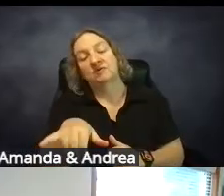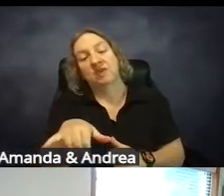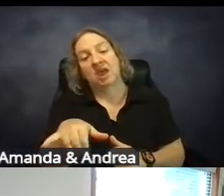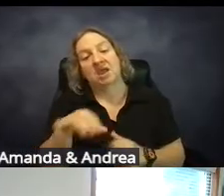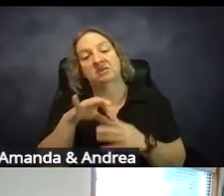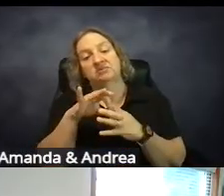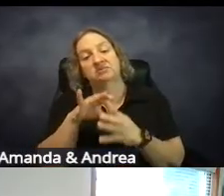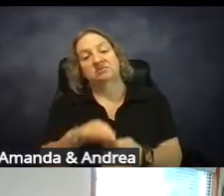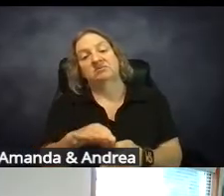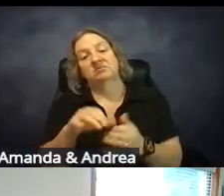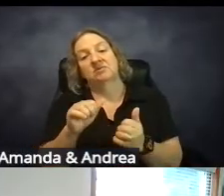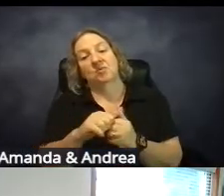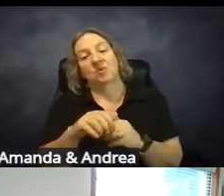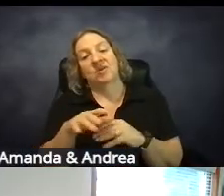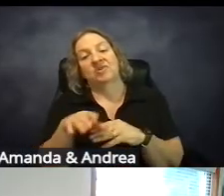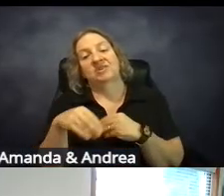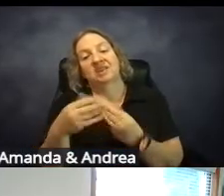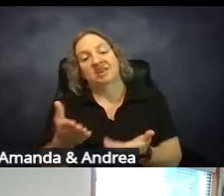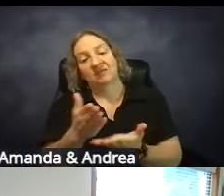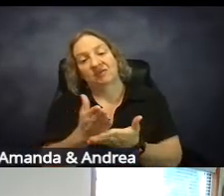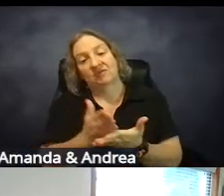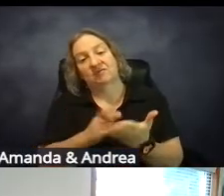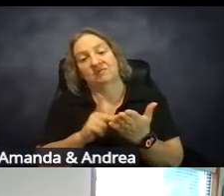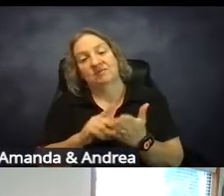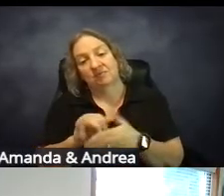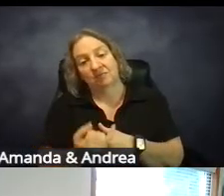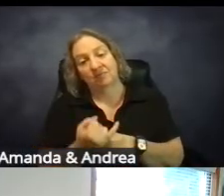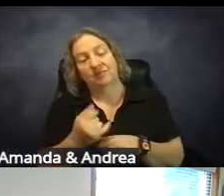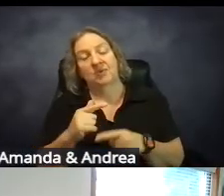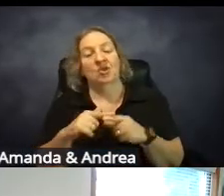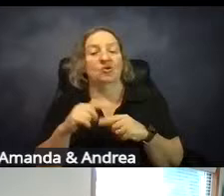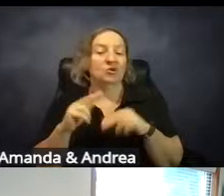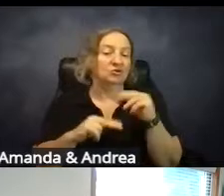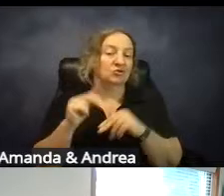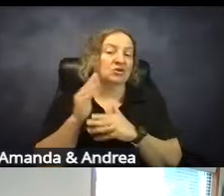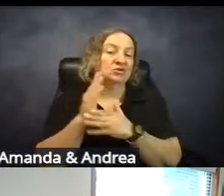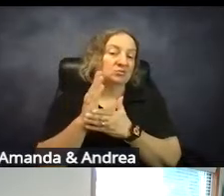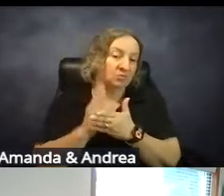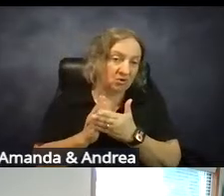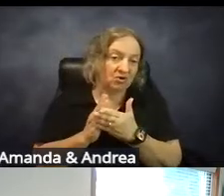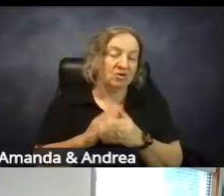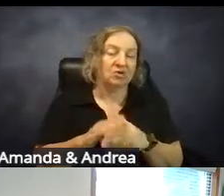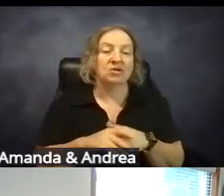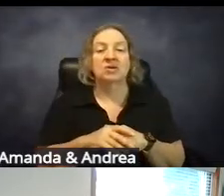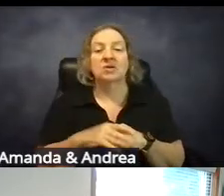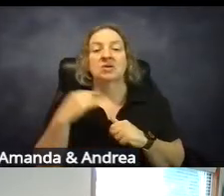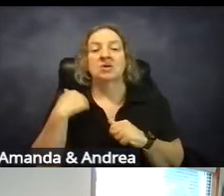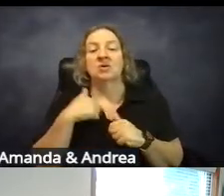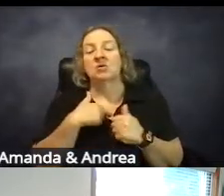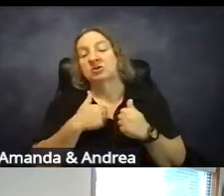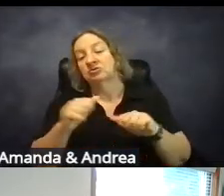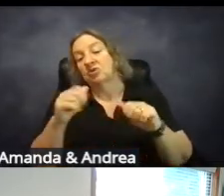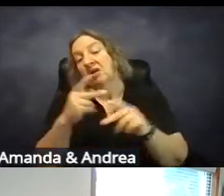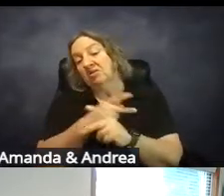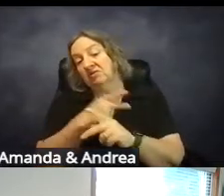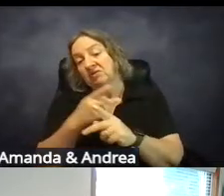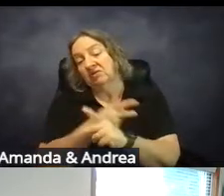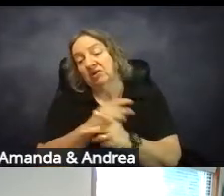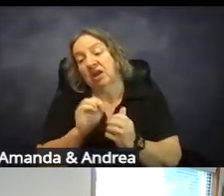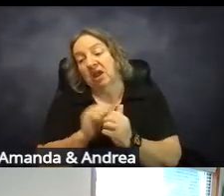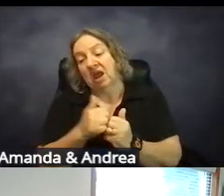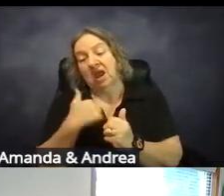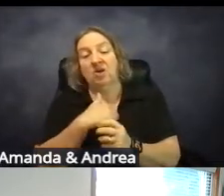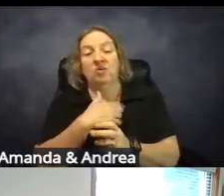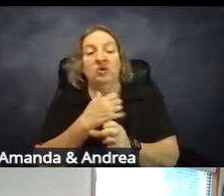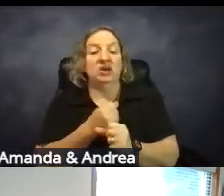related to the delivery phase of the project or the construction phase. So we're trying to figure out how we can get some